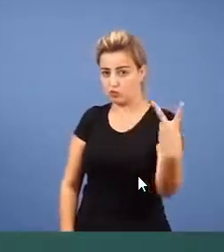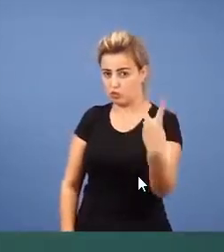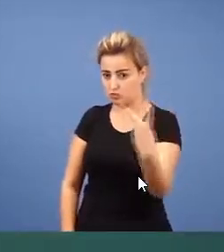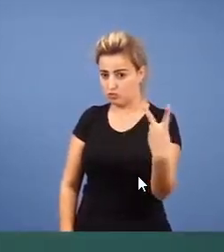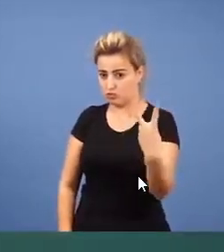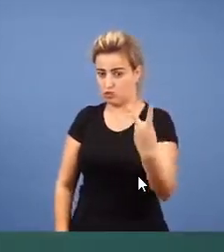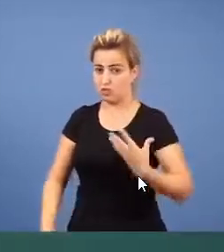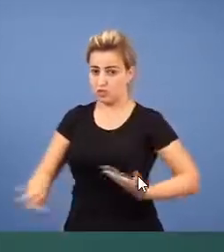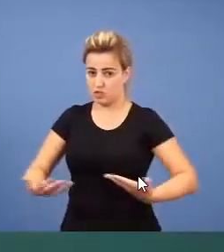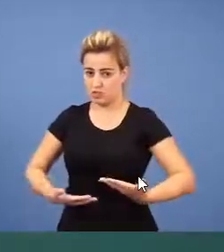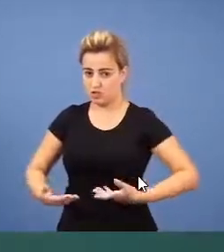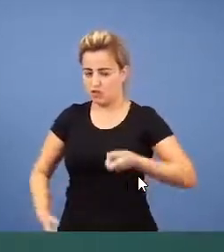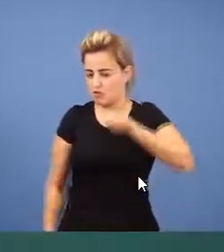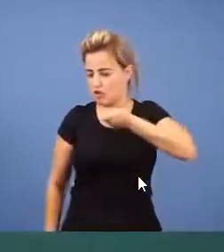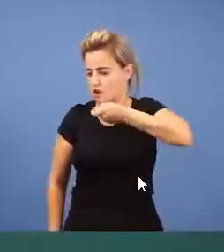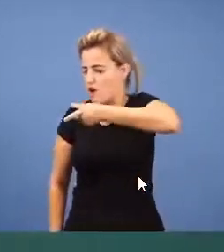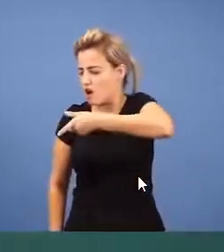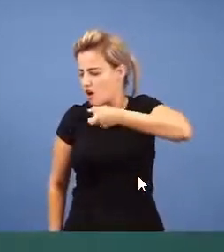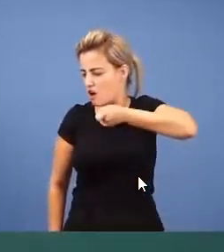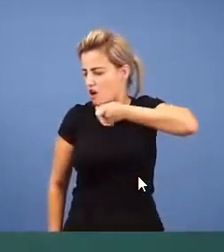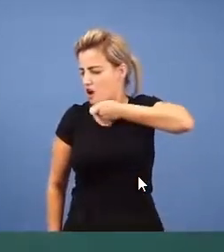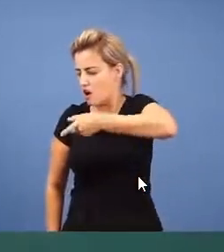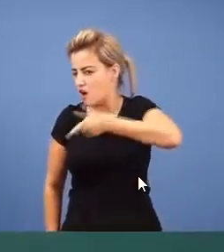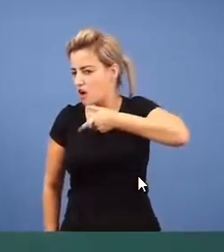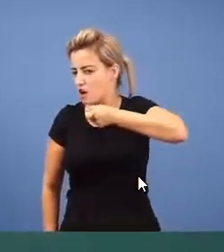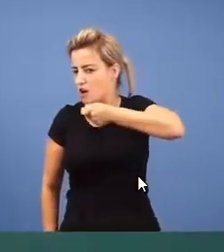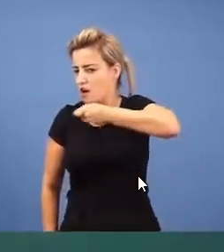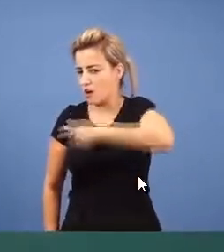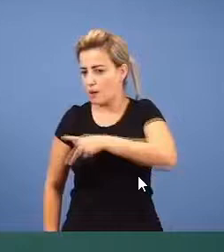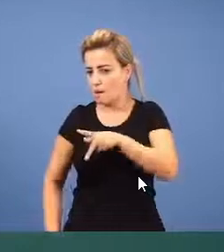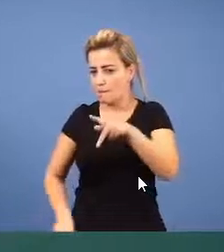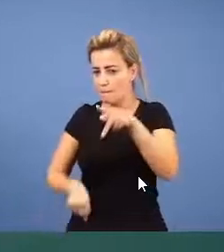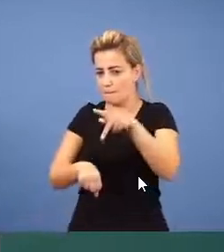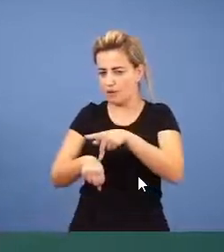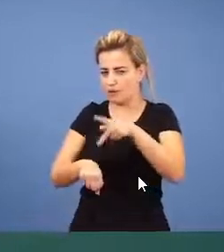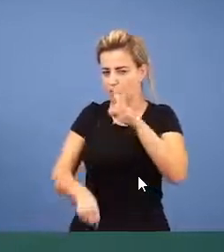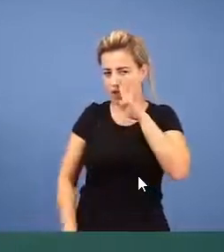that had thrown stones over someone.